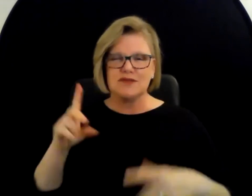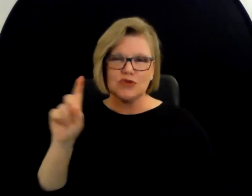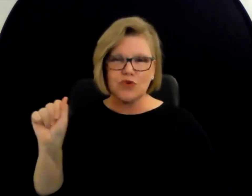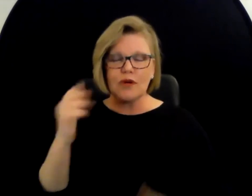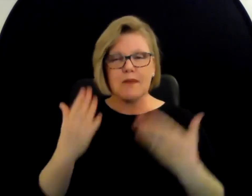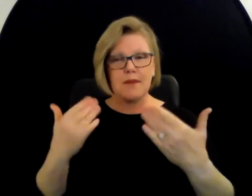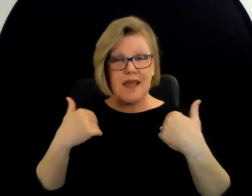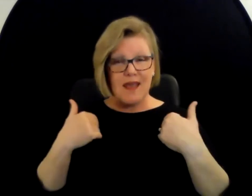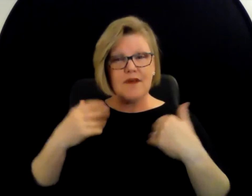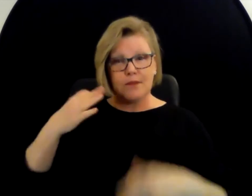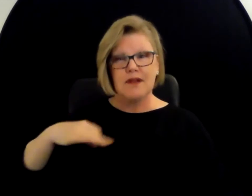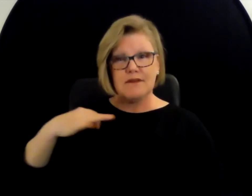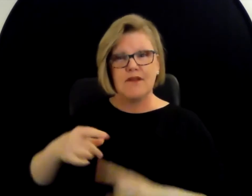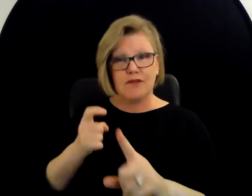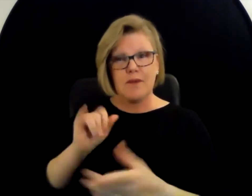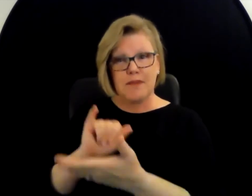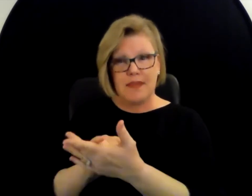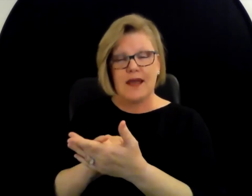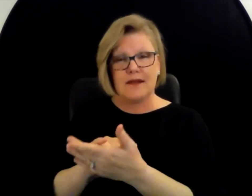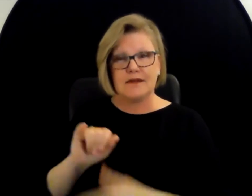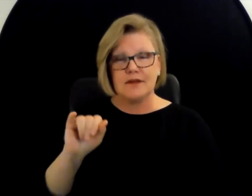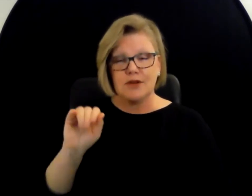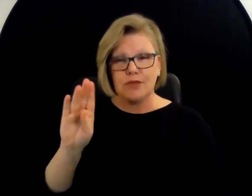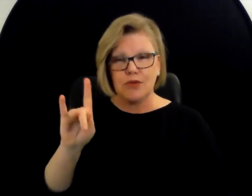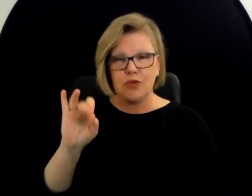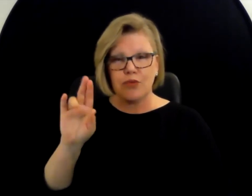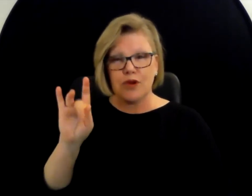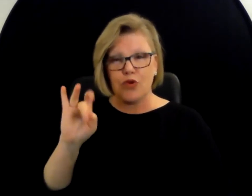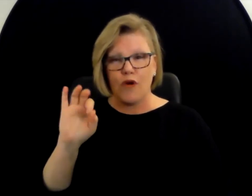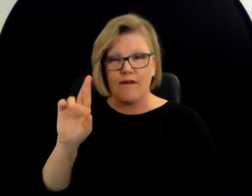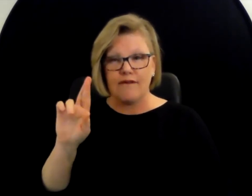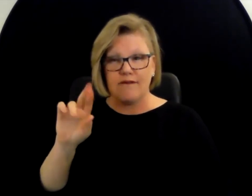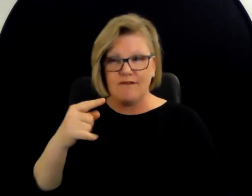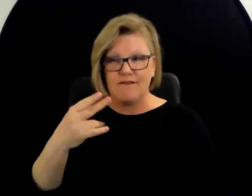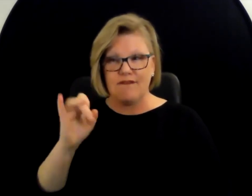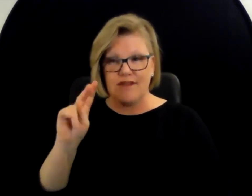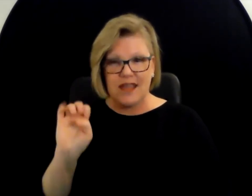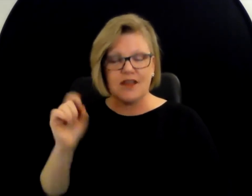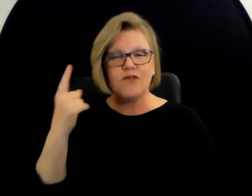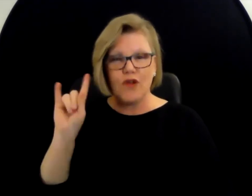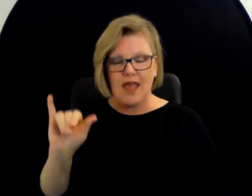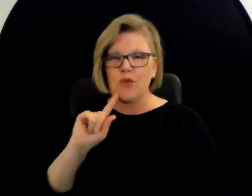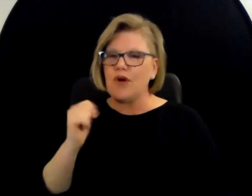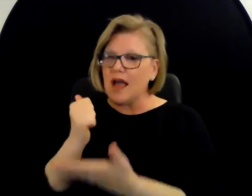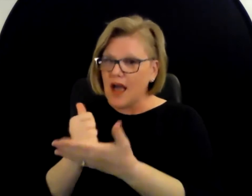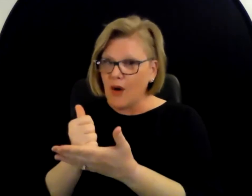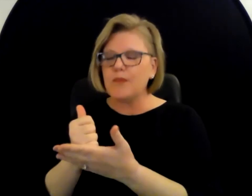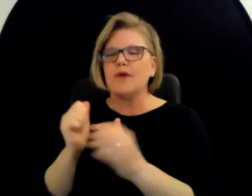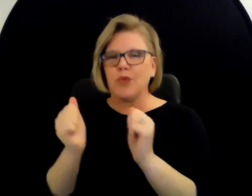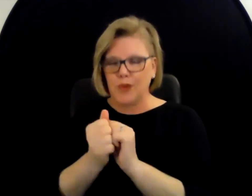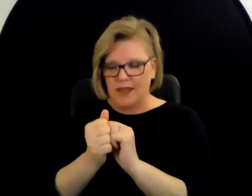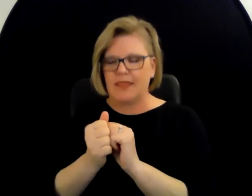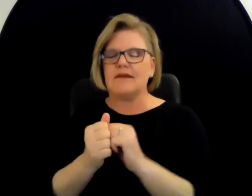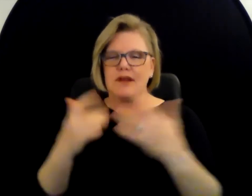of using buprenorphine for opioid use disorder. They might also get that added mild antidepressant effect.